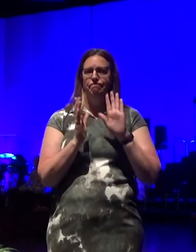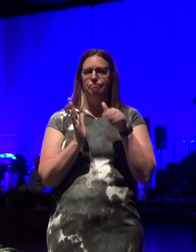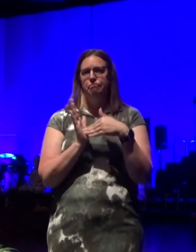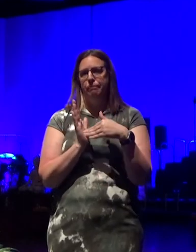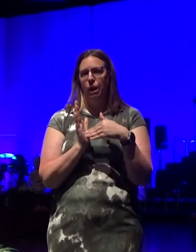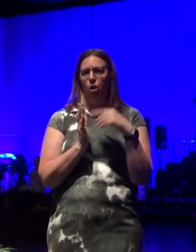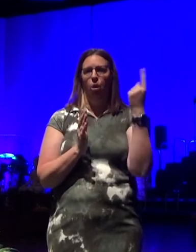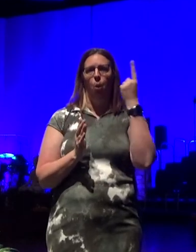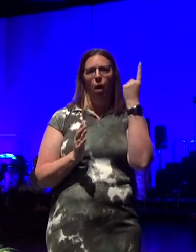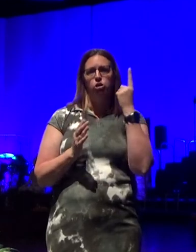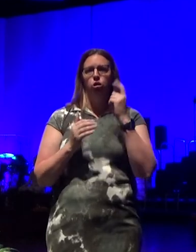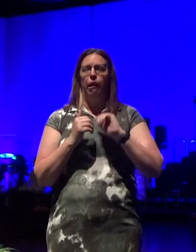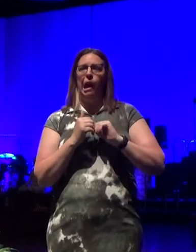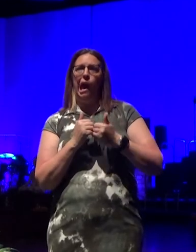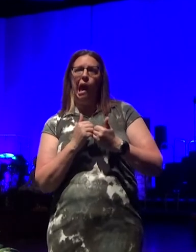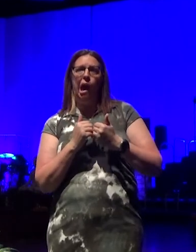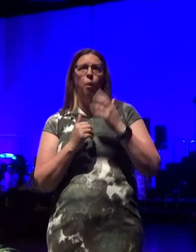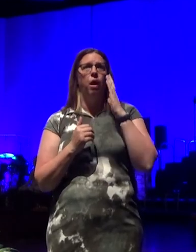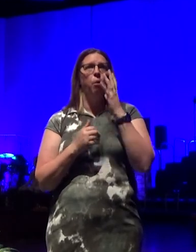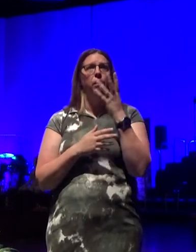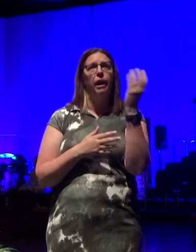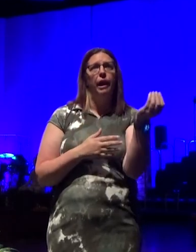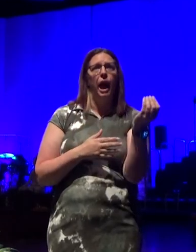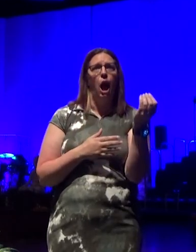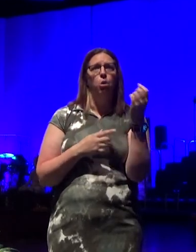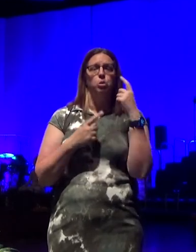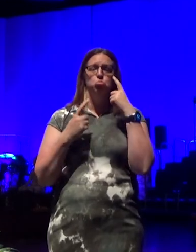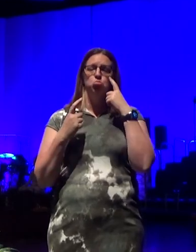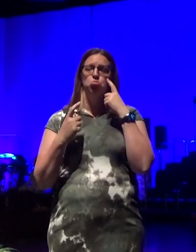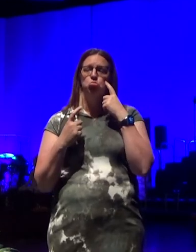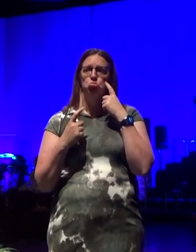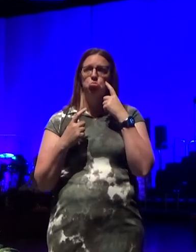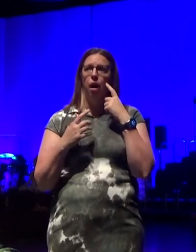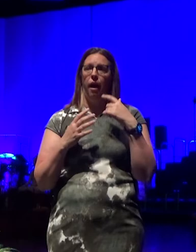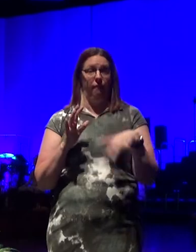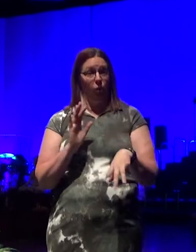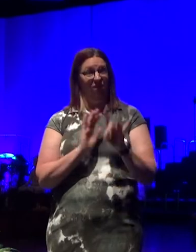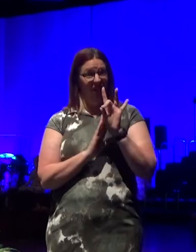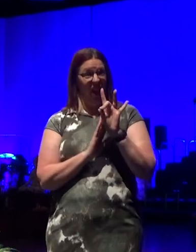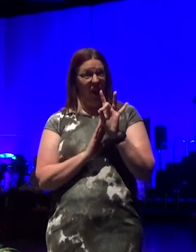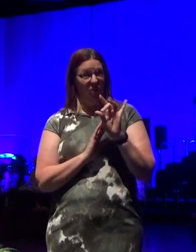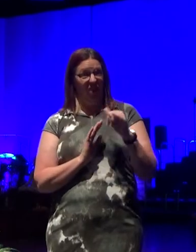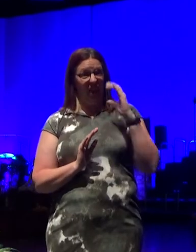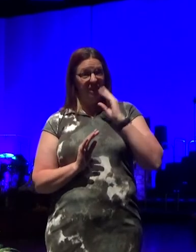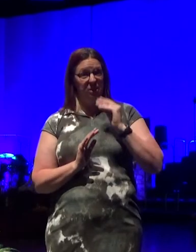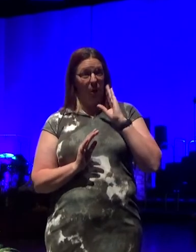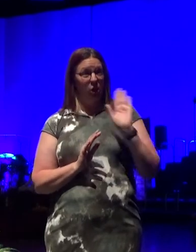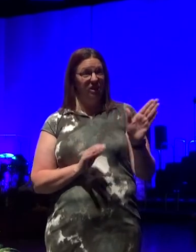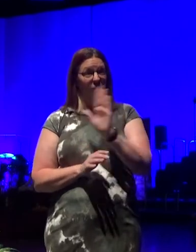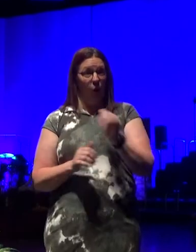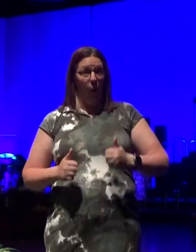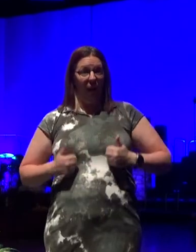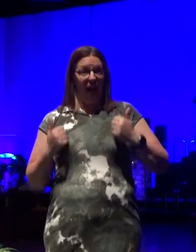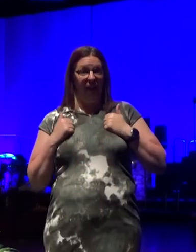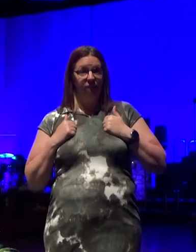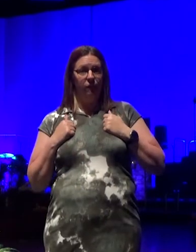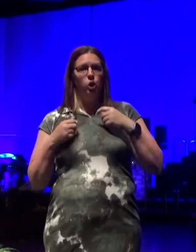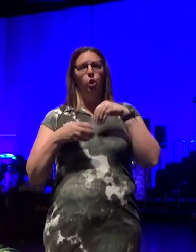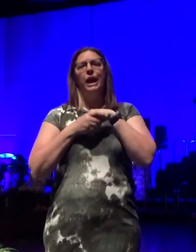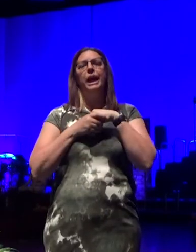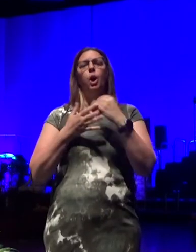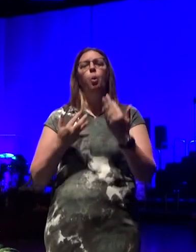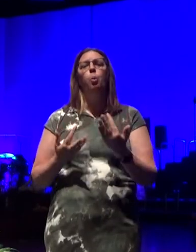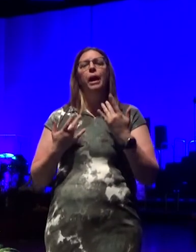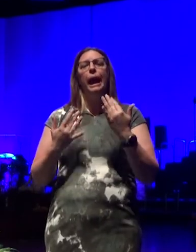ever to get out again. And have you ever found that in your life? You know you're in this waiting period. You know something new